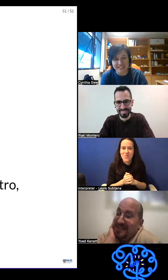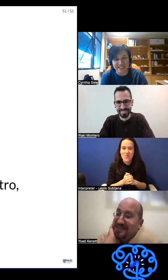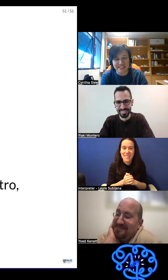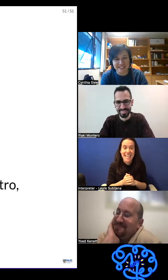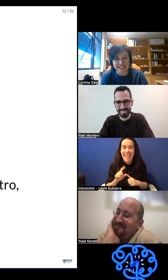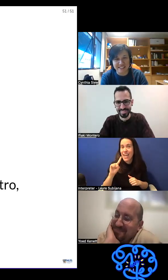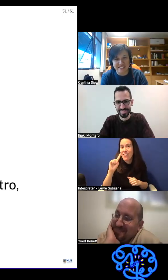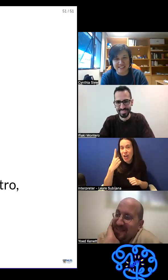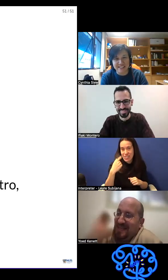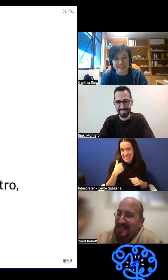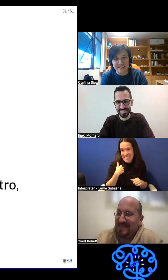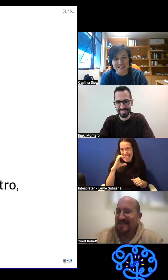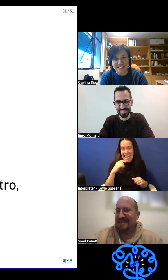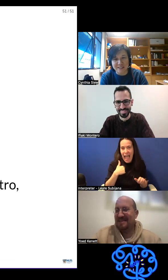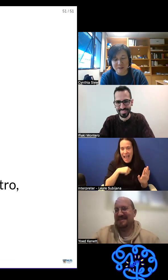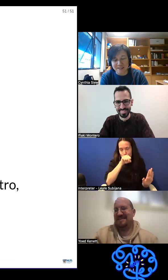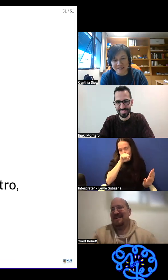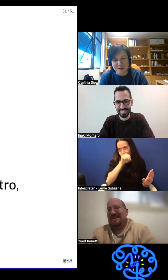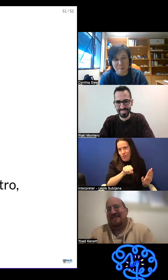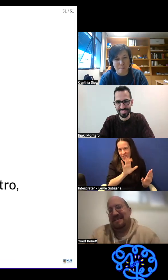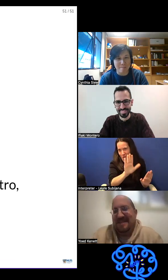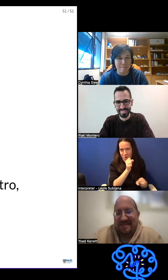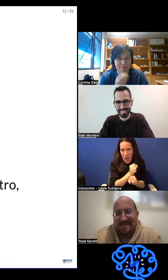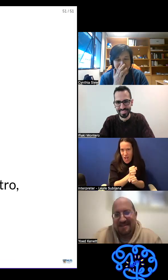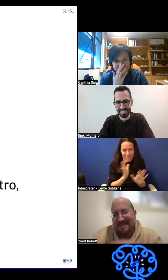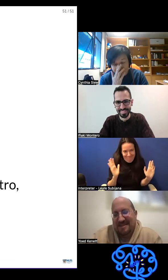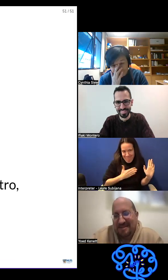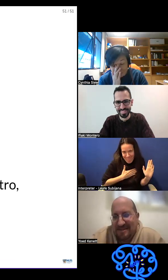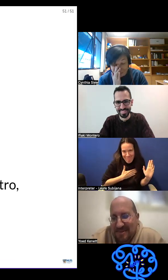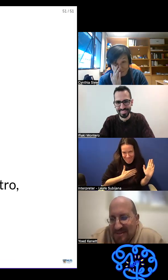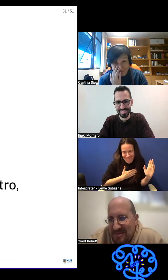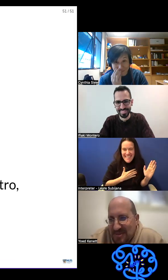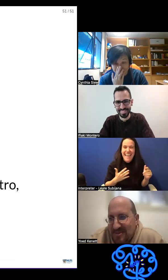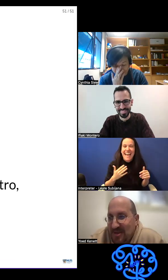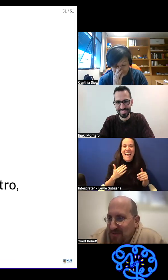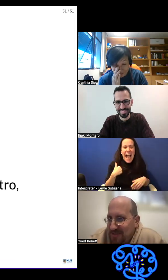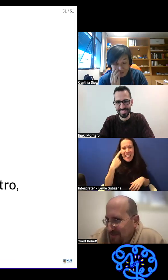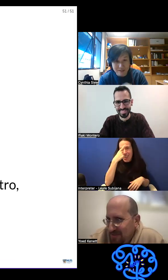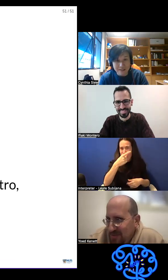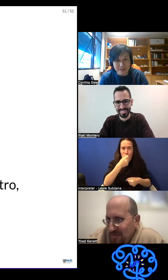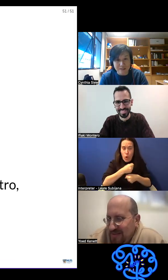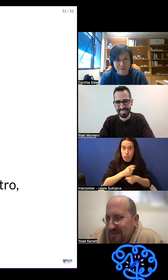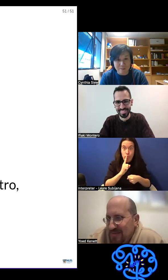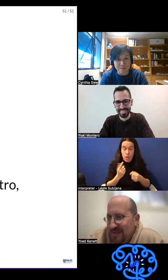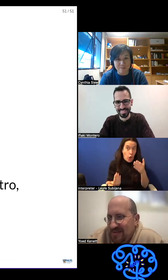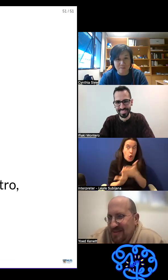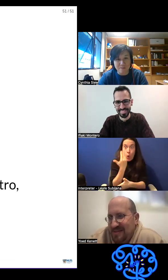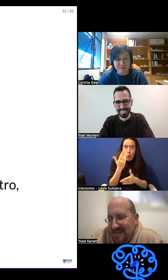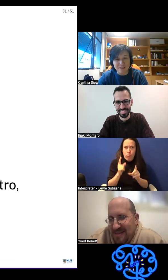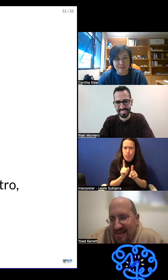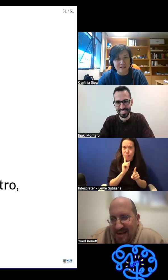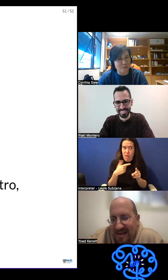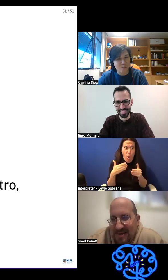huge fan, and I again think the work that you're doing is groundbreaking. But you know this already,